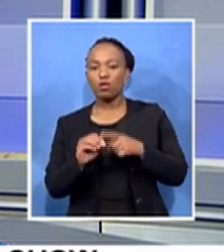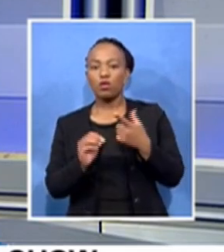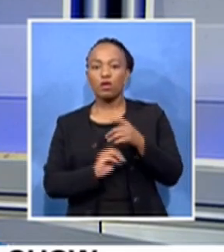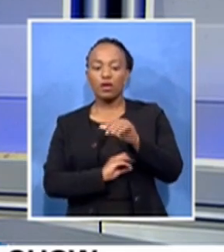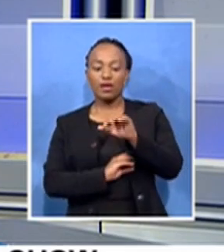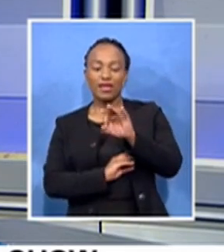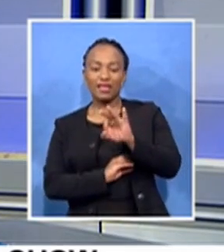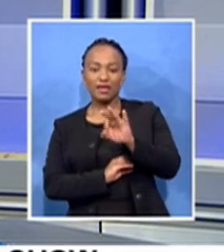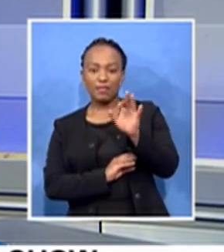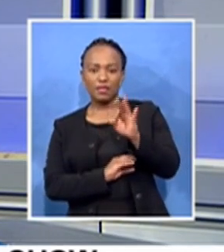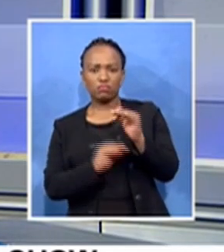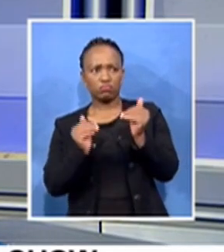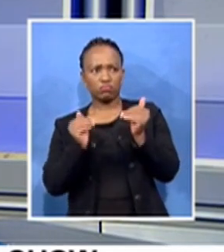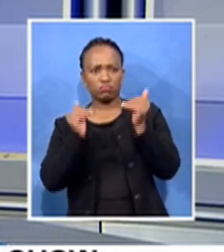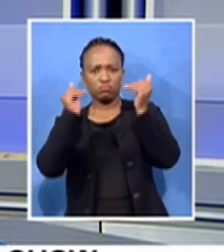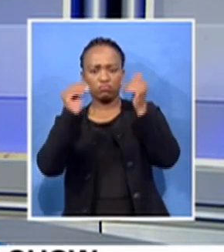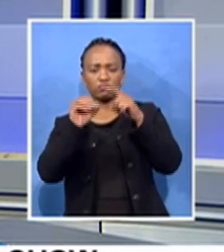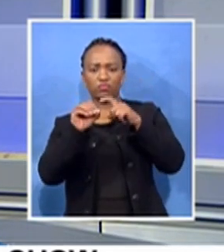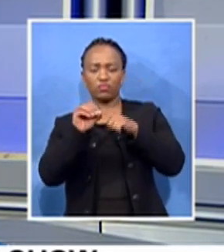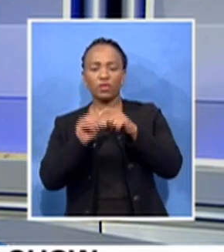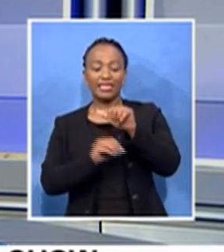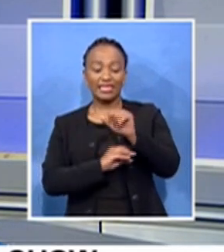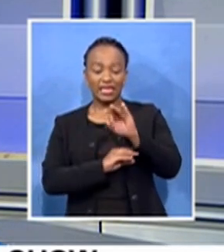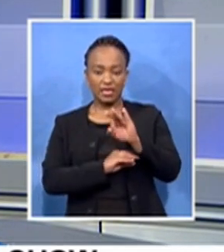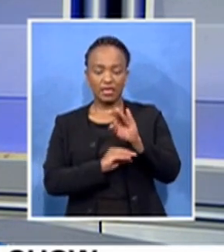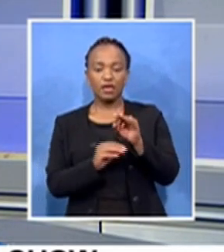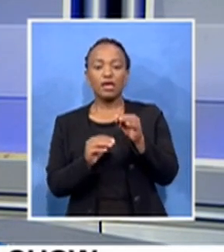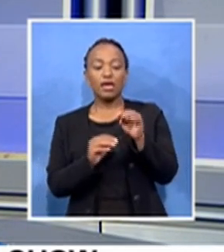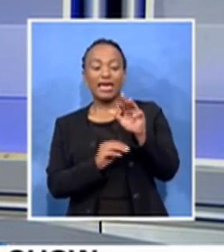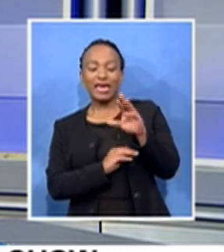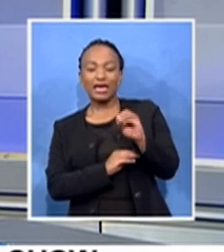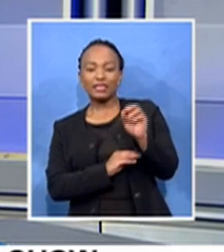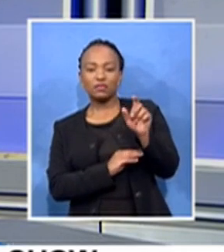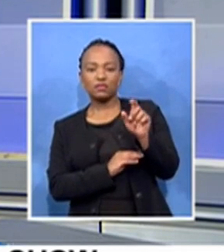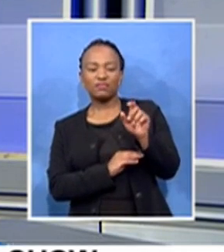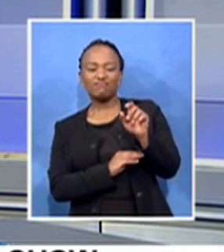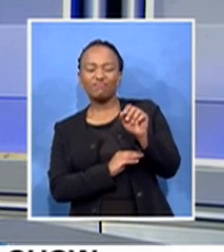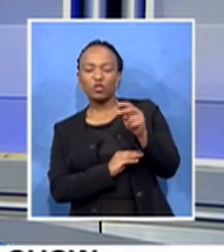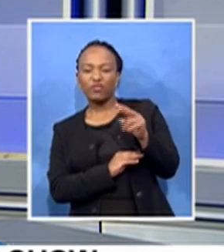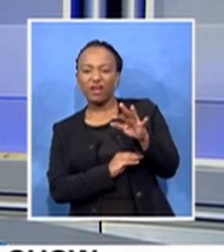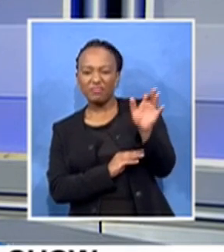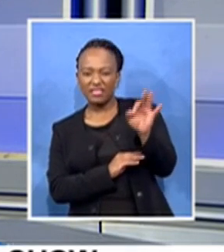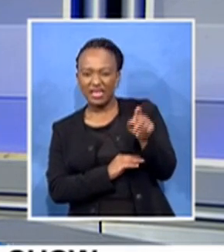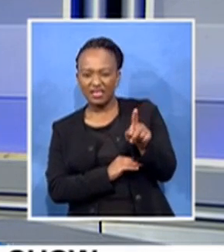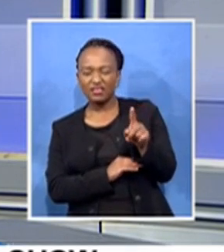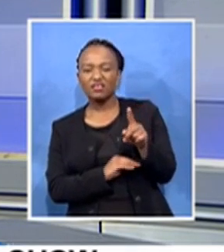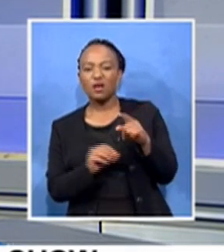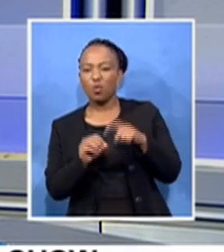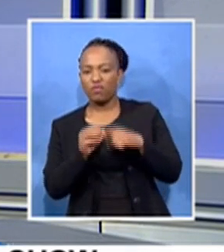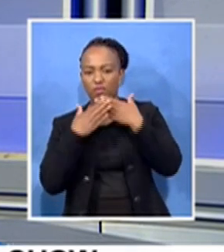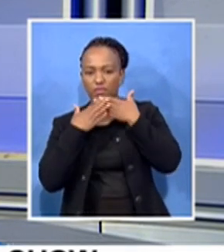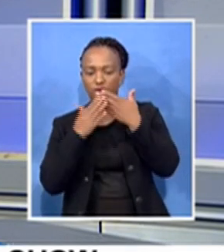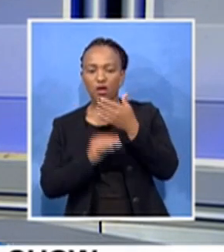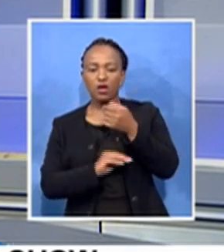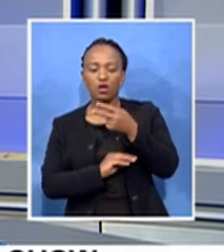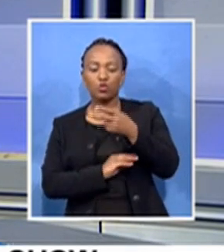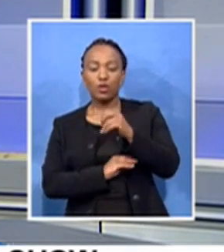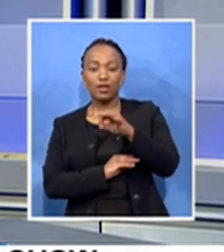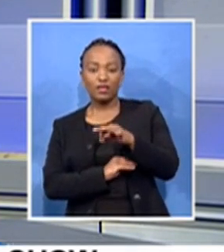19% of those remain underqualified, as she says. In 2013, she says 10% of teachers had